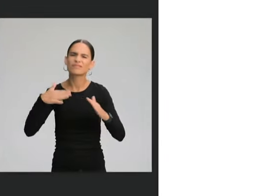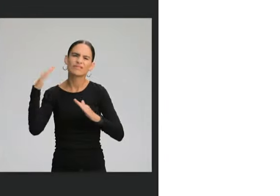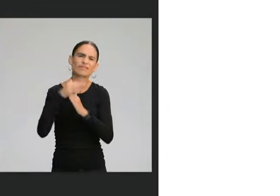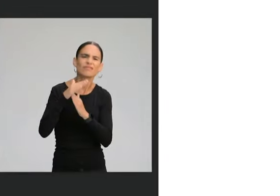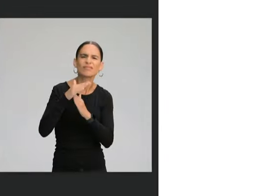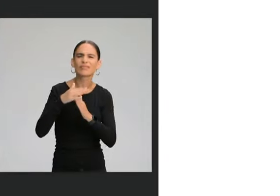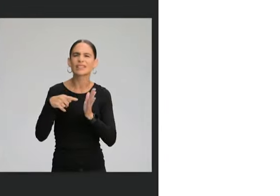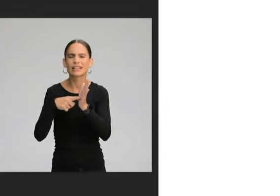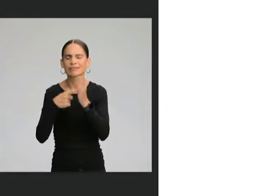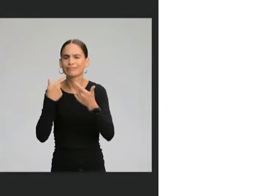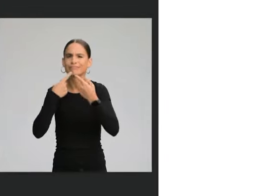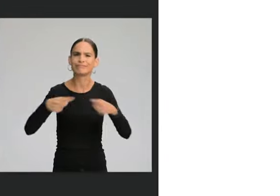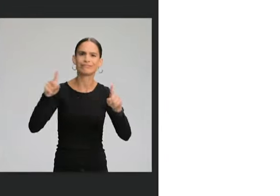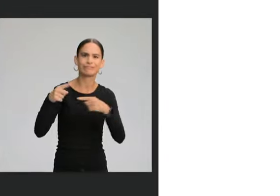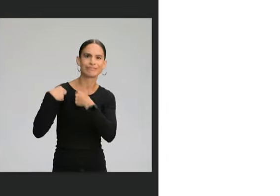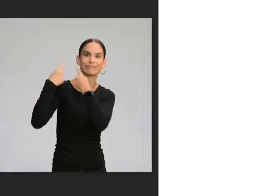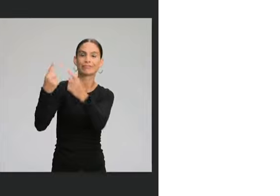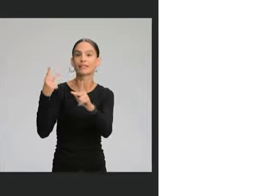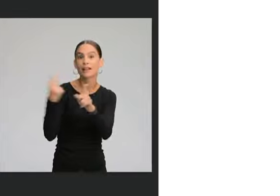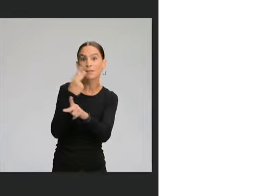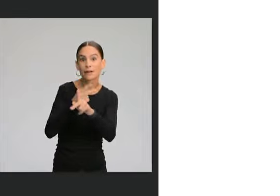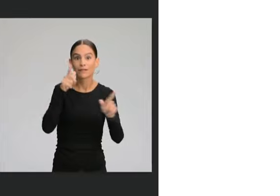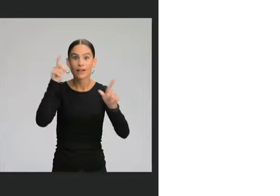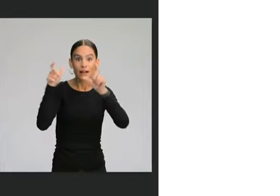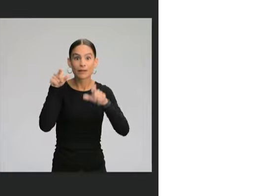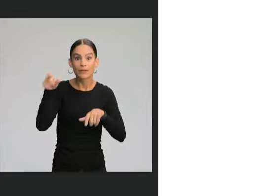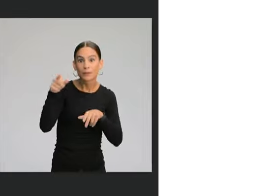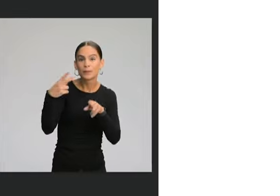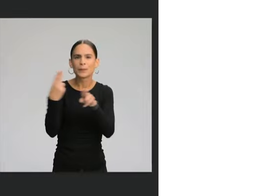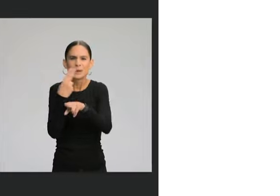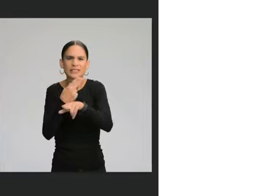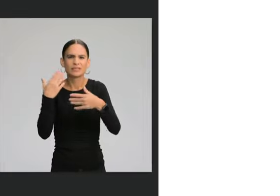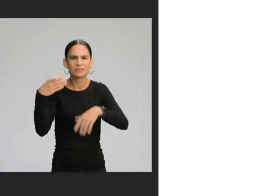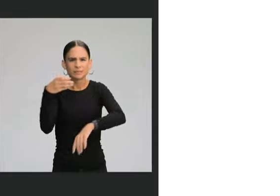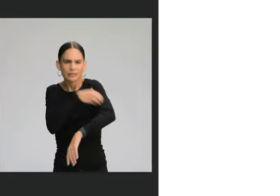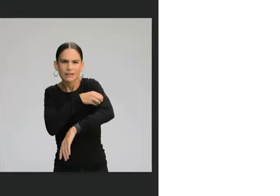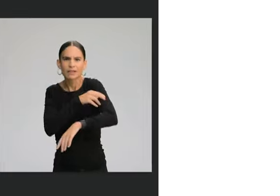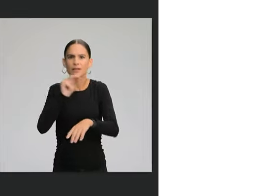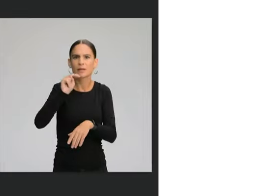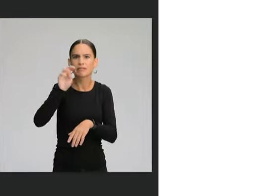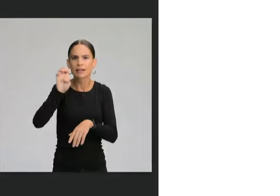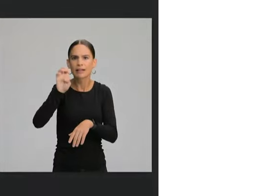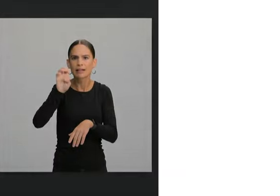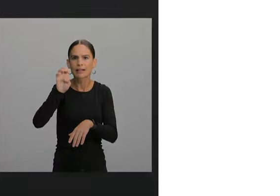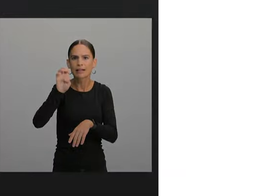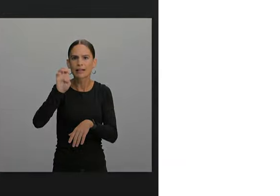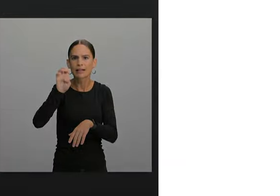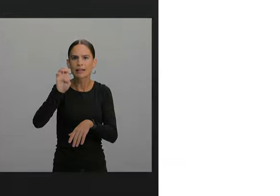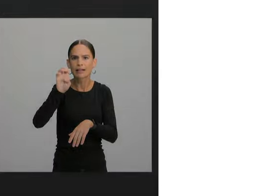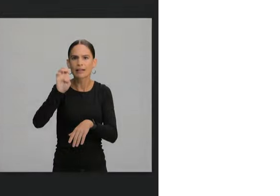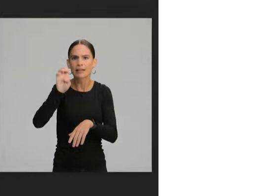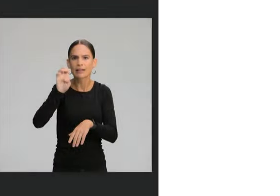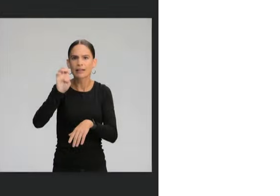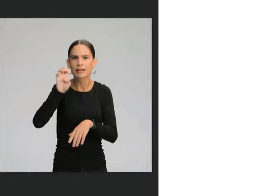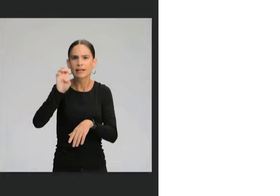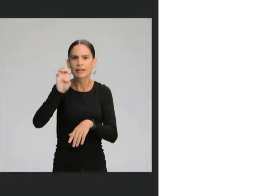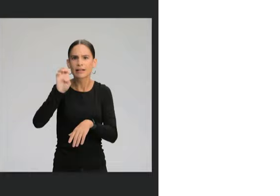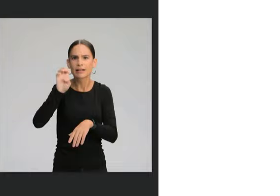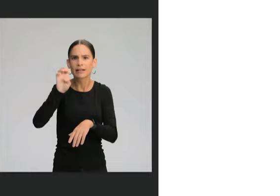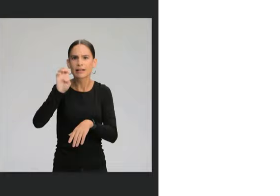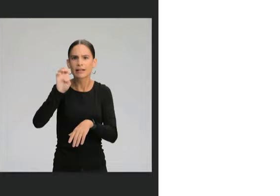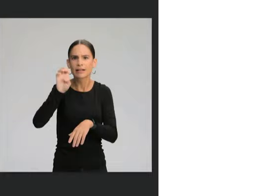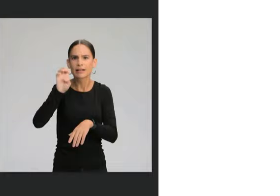computational photography and uses the powerful neural engine to combine multiple frames into a single image. Okay, so we would just normally call